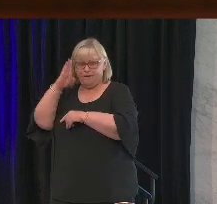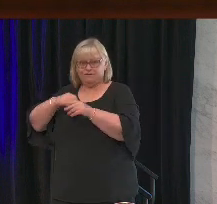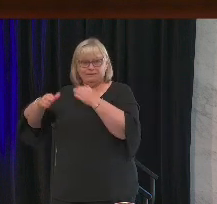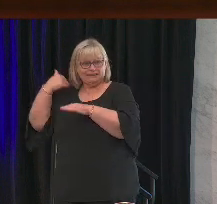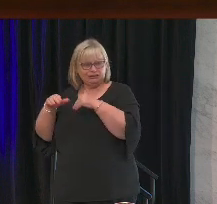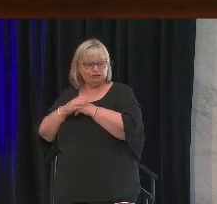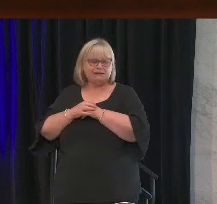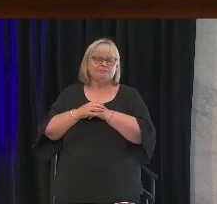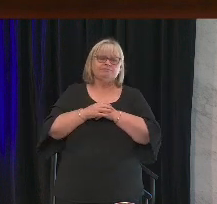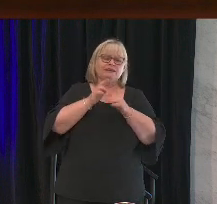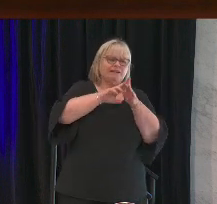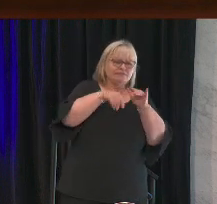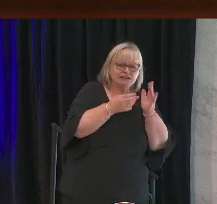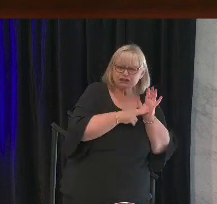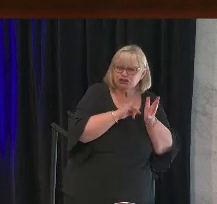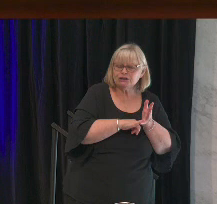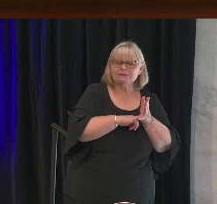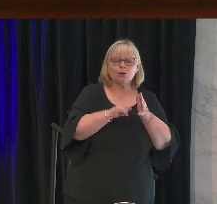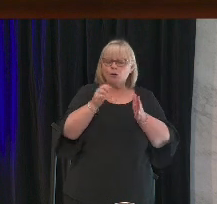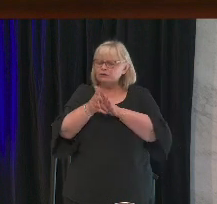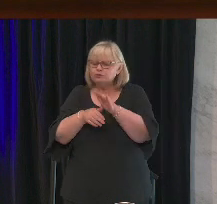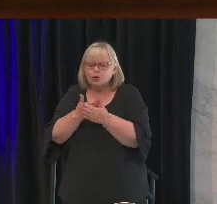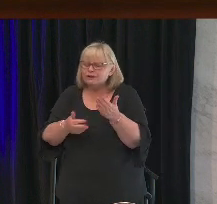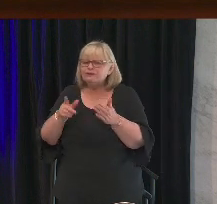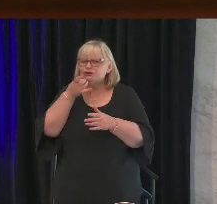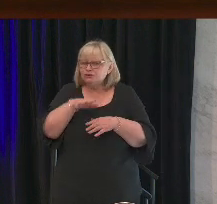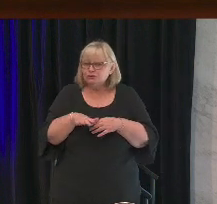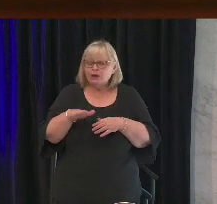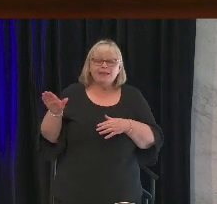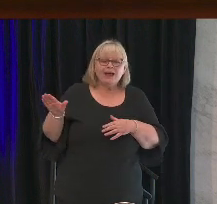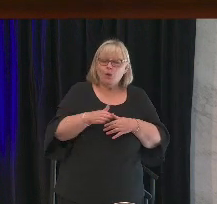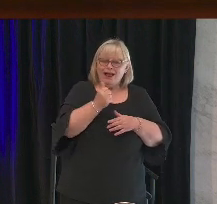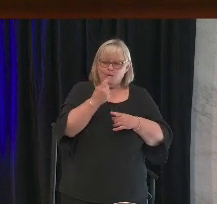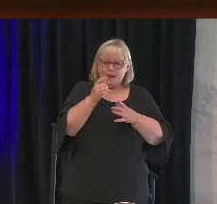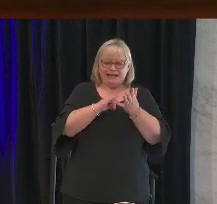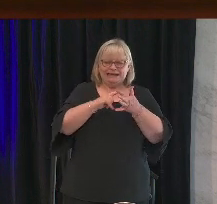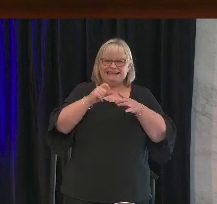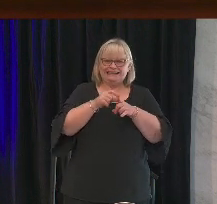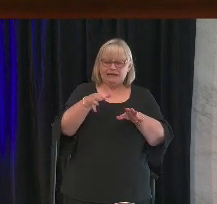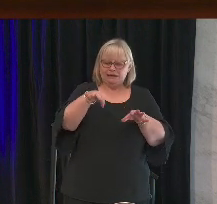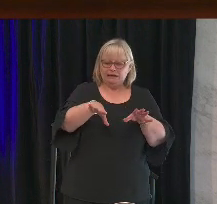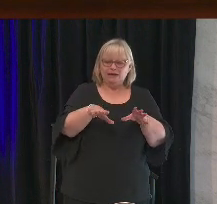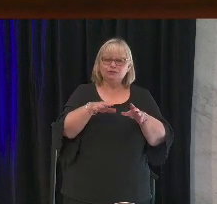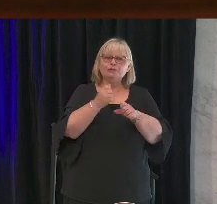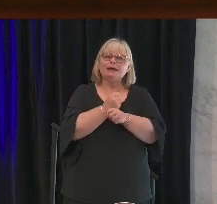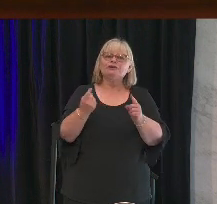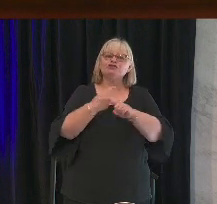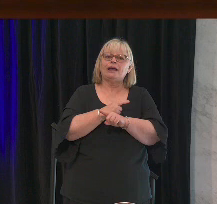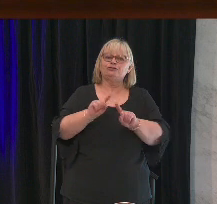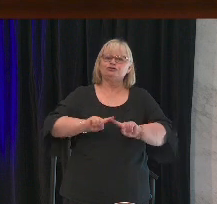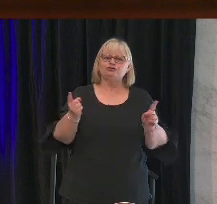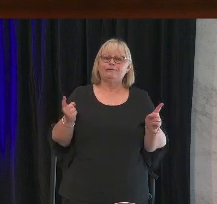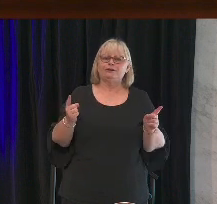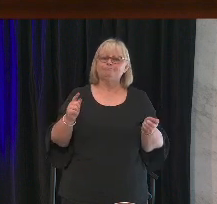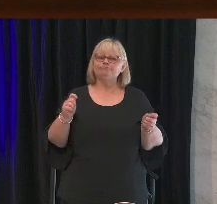the narrative fiction, or even stories for our children, each one carries a seed for change. And that's why what you do,